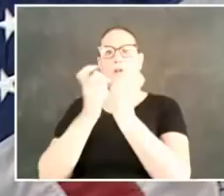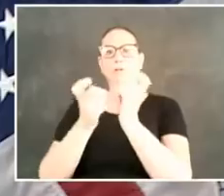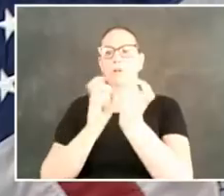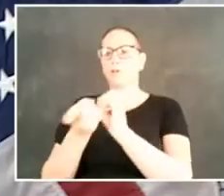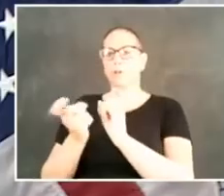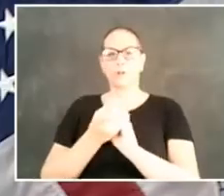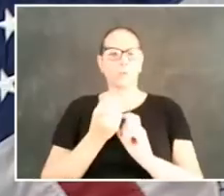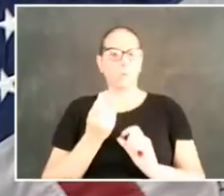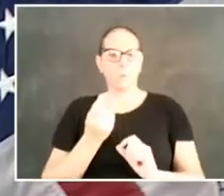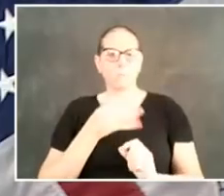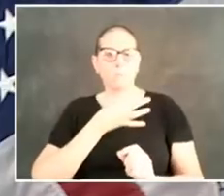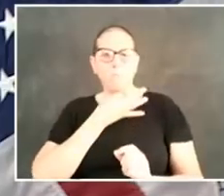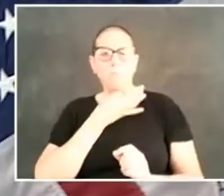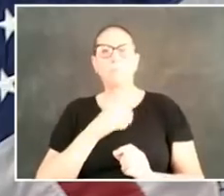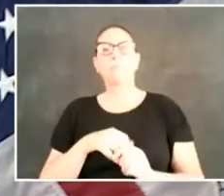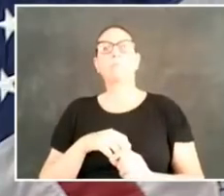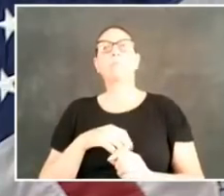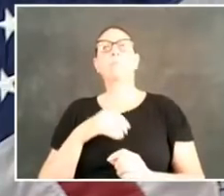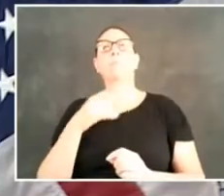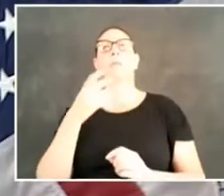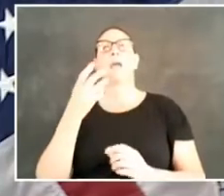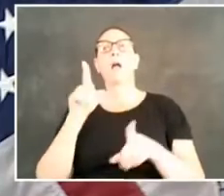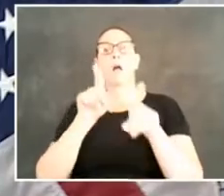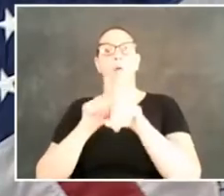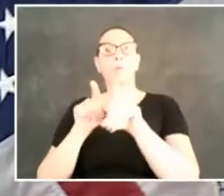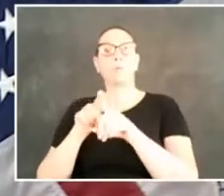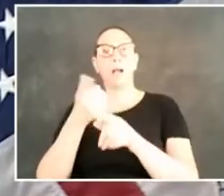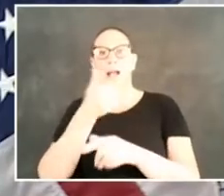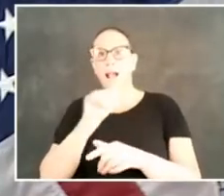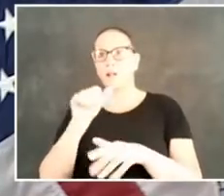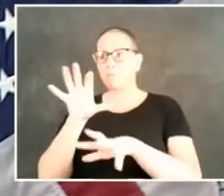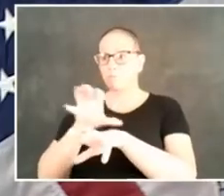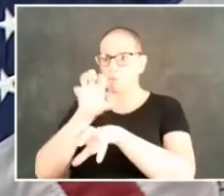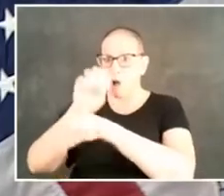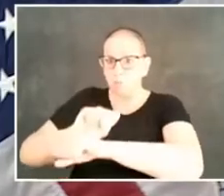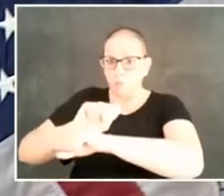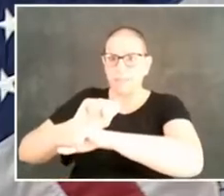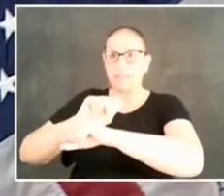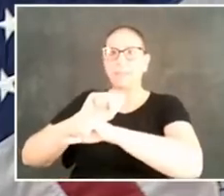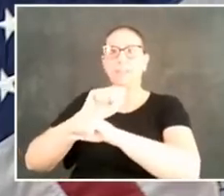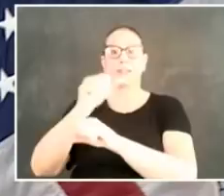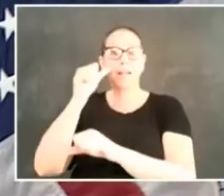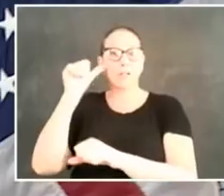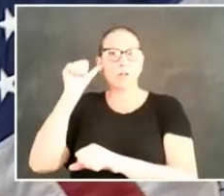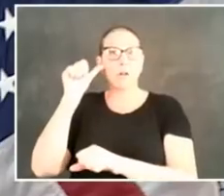the police commissioner's perspective on how well social distancing is going over in parks.